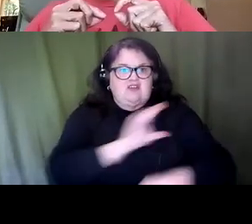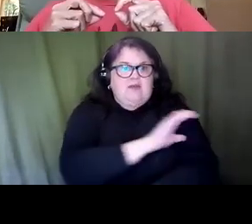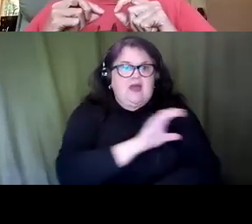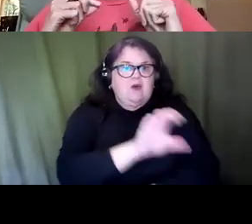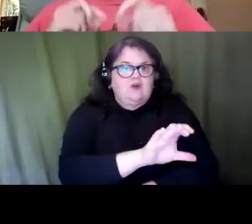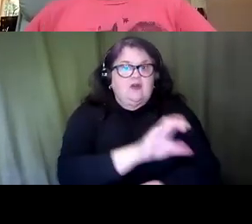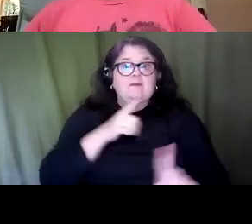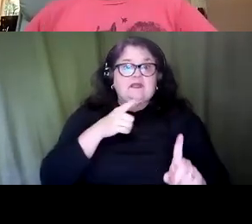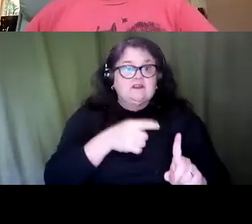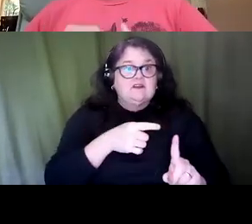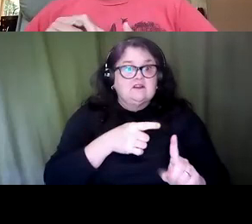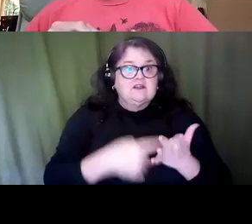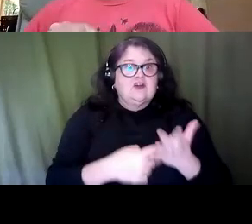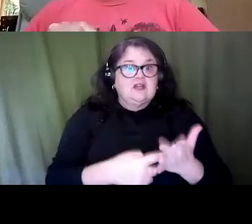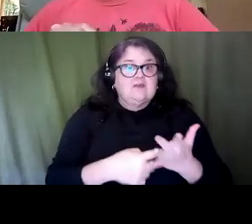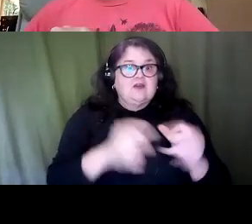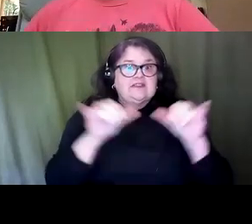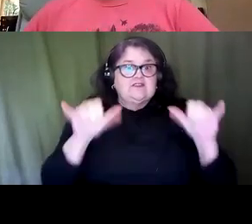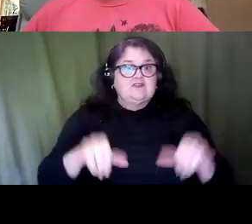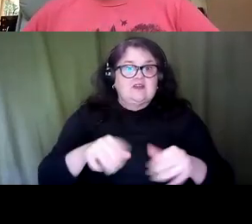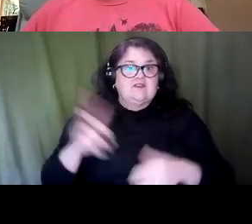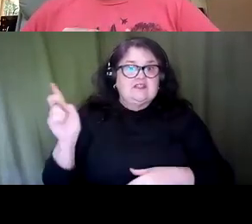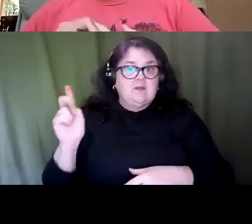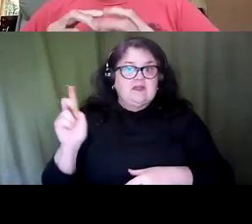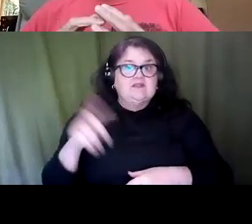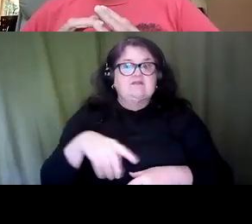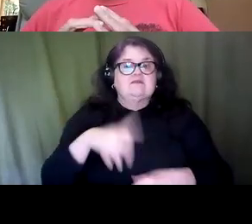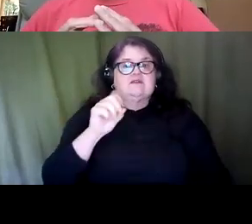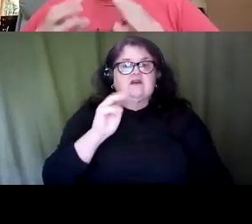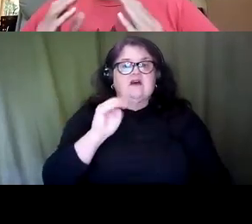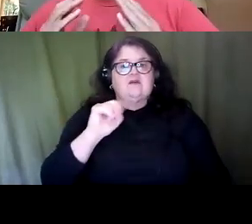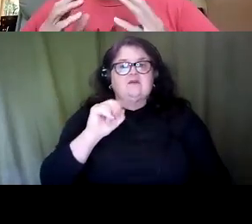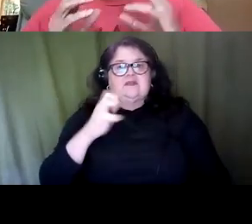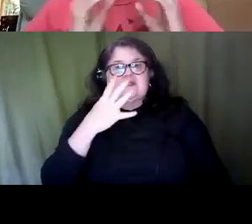particularly talking about systems of dominance and oppression and how they show